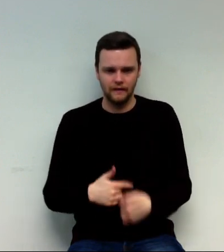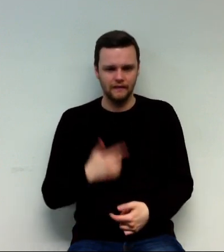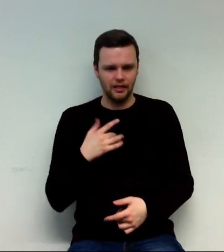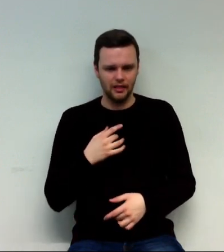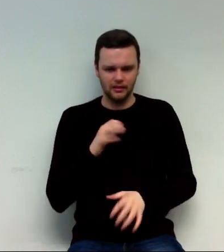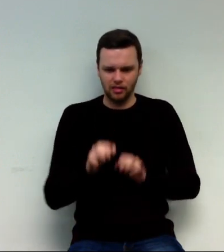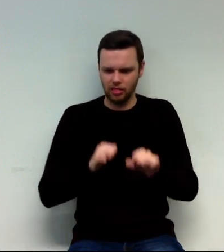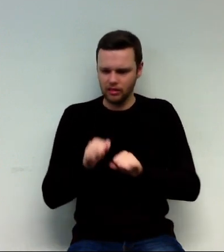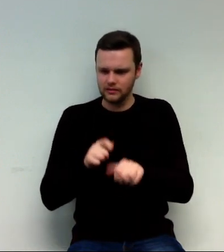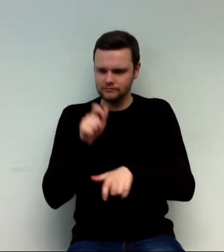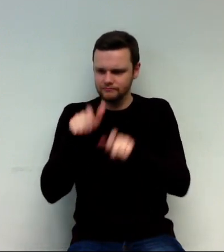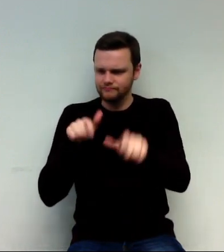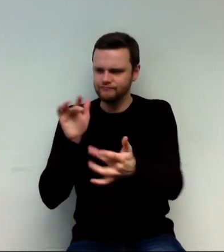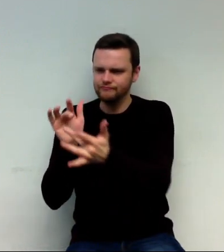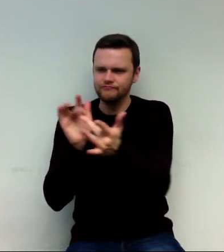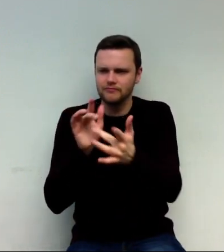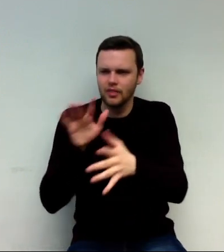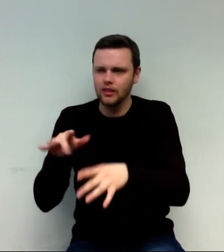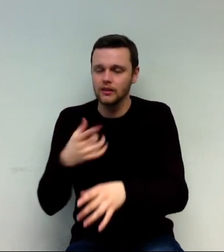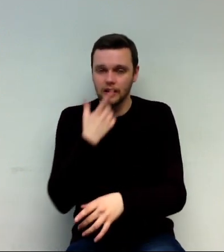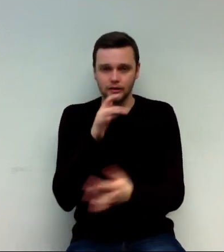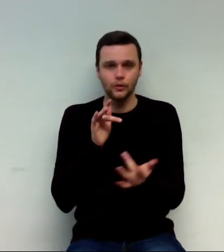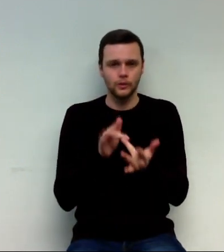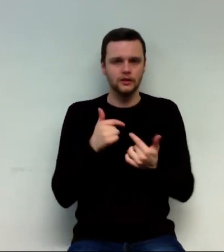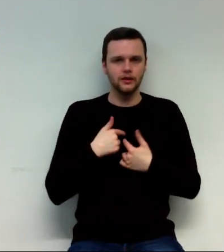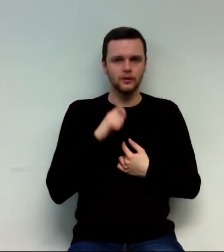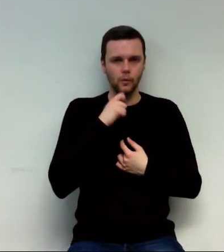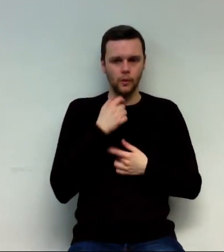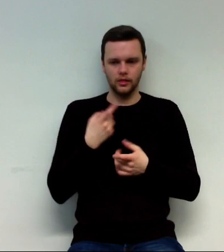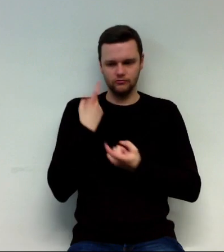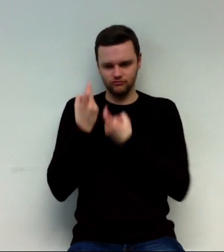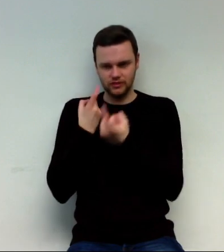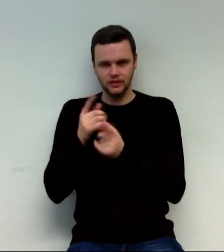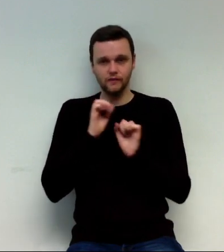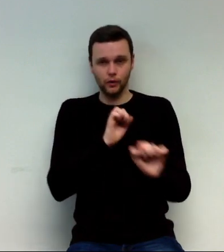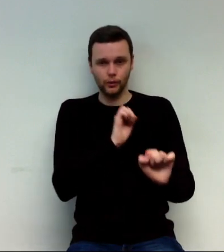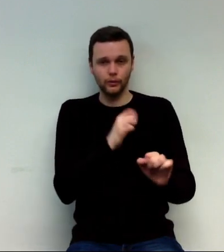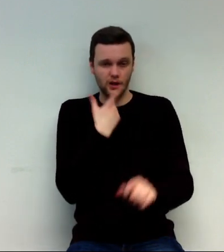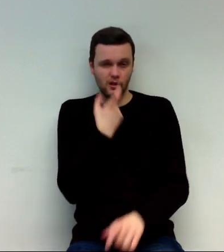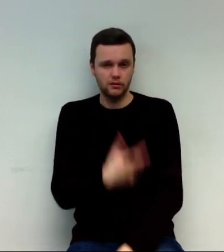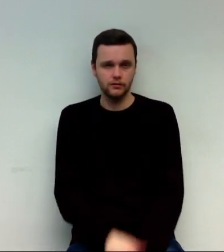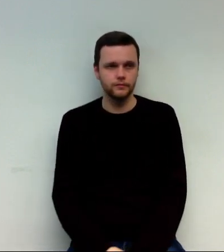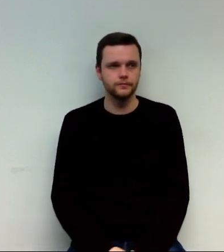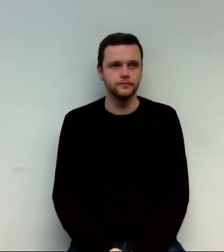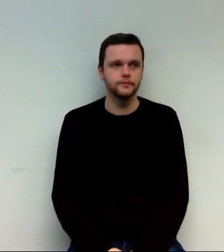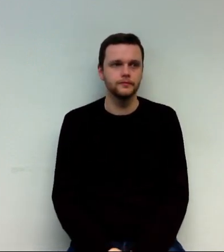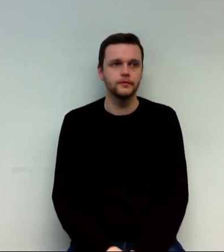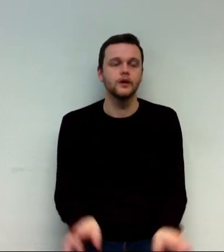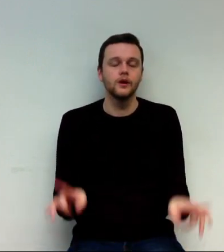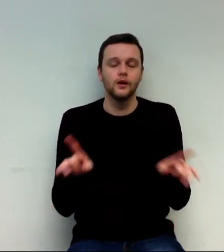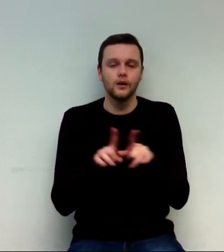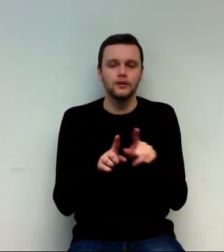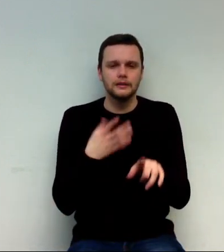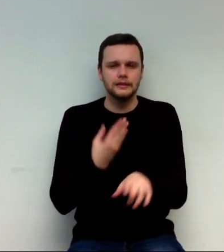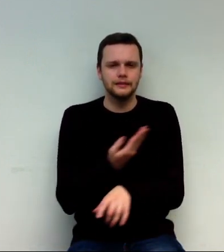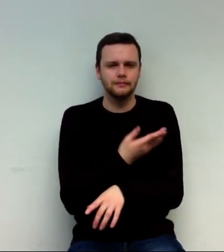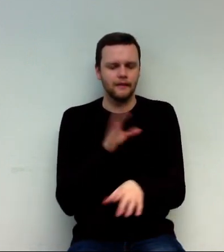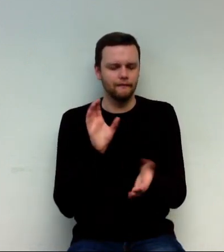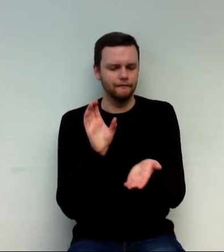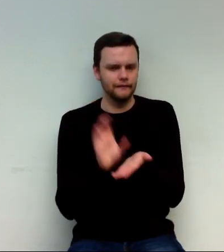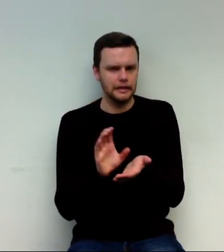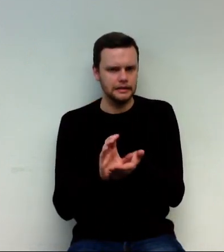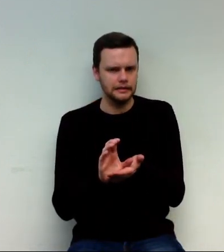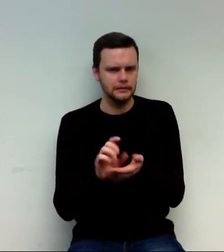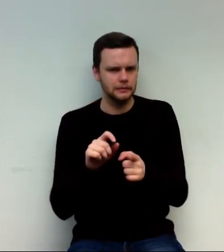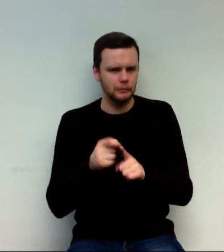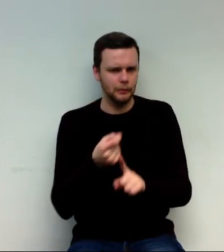to find people to talk to, because we'll be really happy to do a bit of research for you. I see funding as a point there, and actually one of the questions we